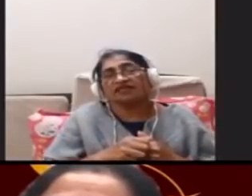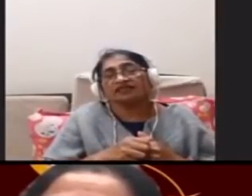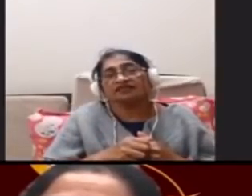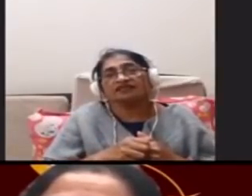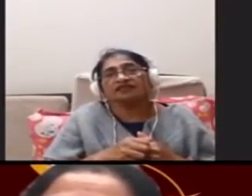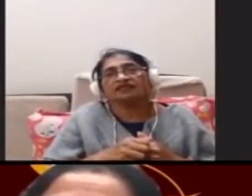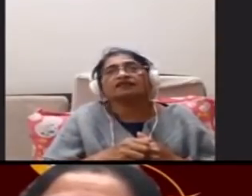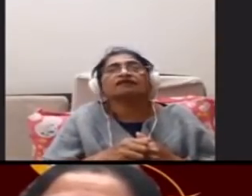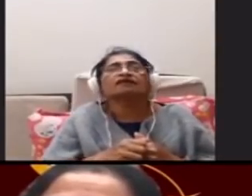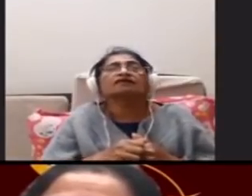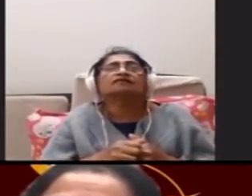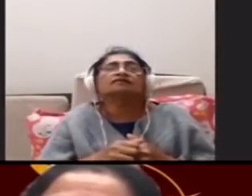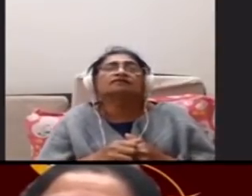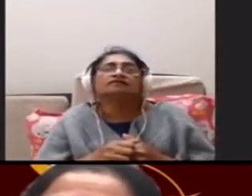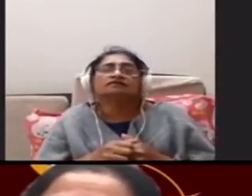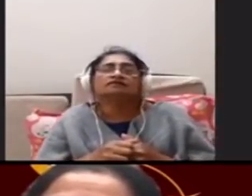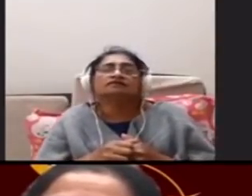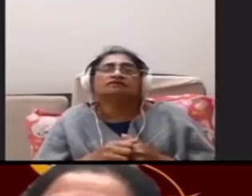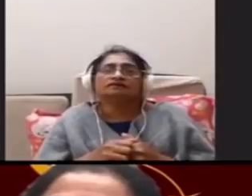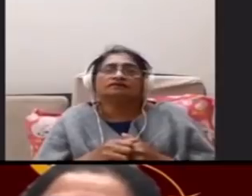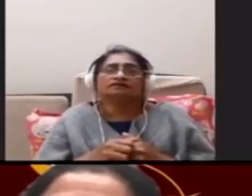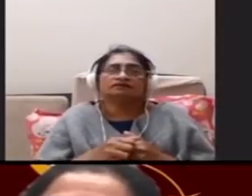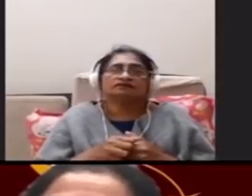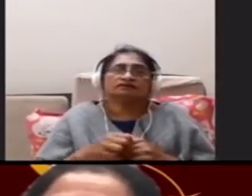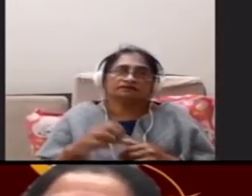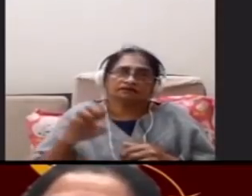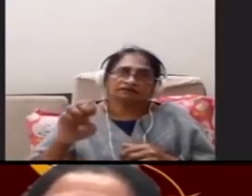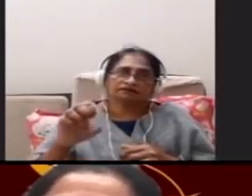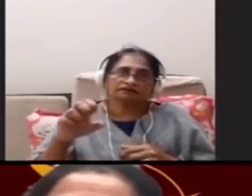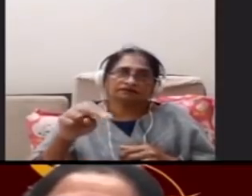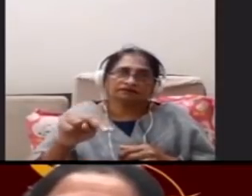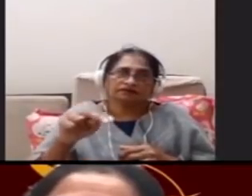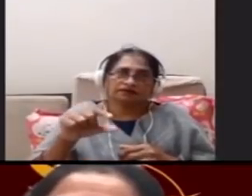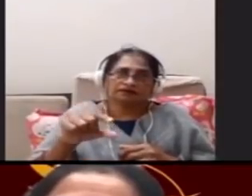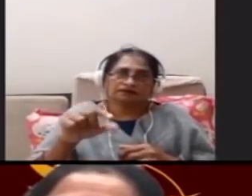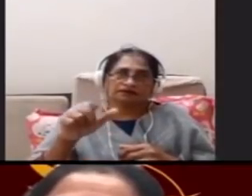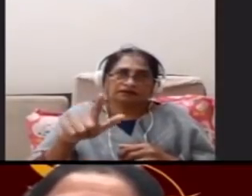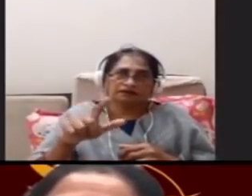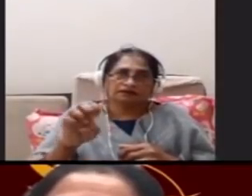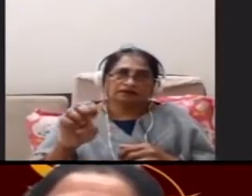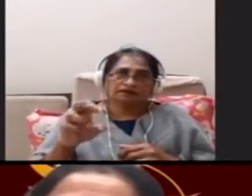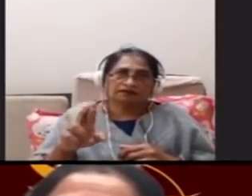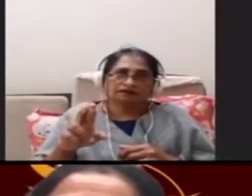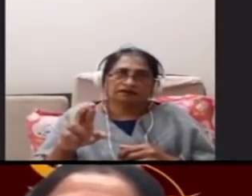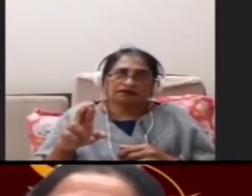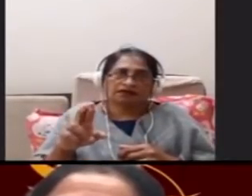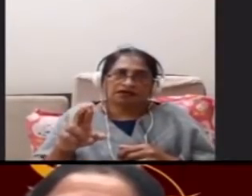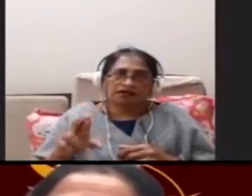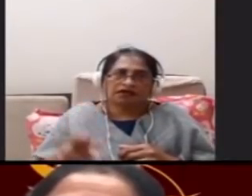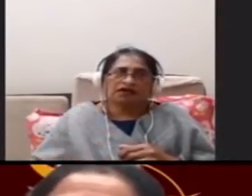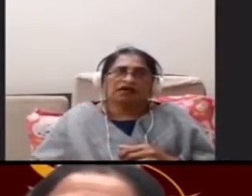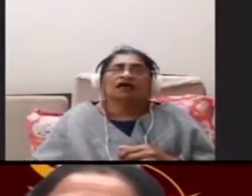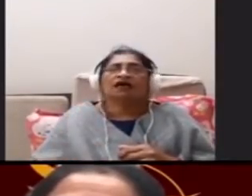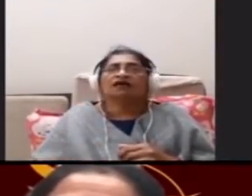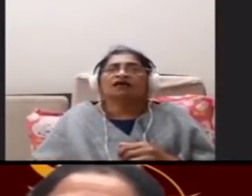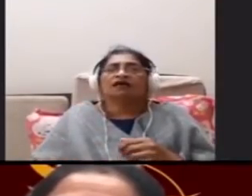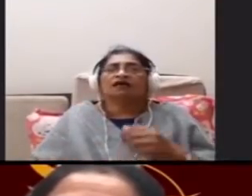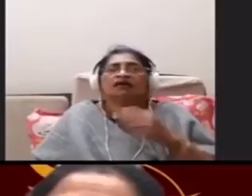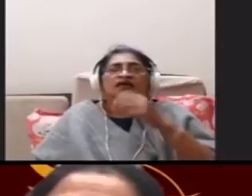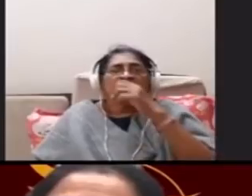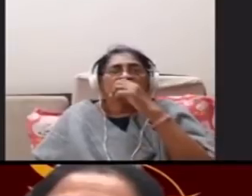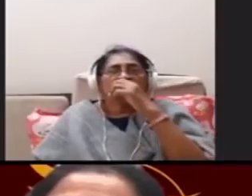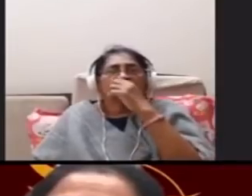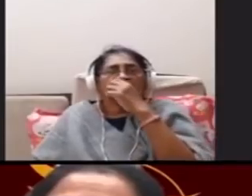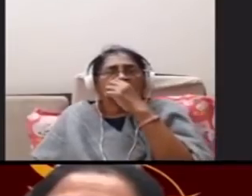to the proclamation, Mr. Engler, thank you so much. The city of Thousand Oaks actually mailed us the proclamation. And I wanted to, you